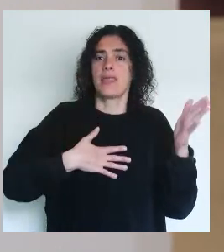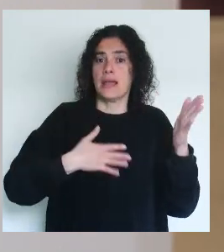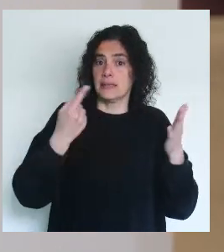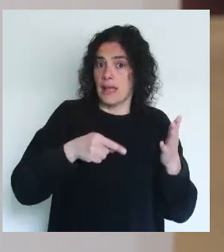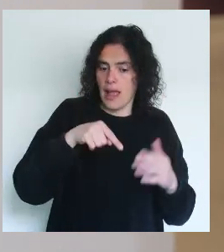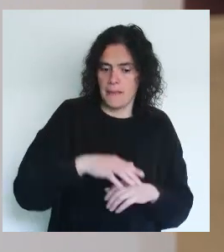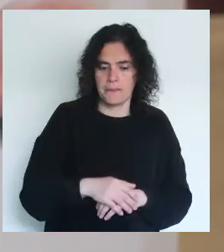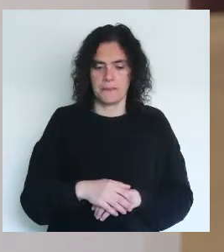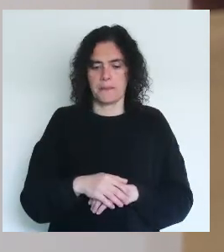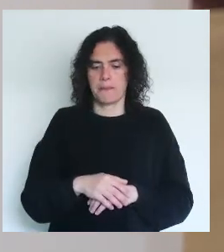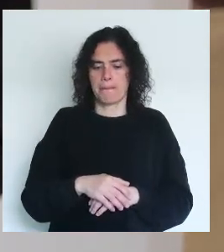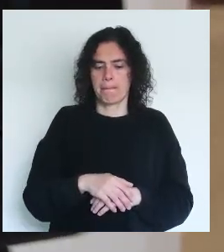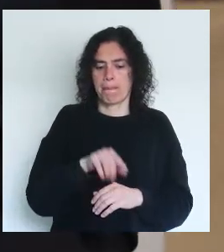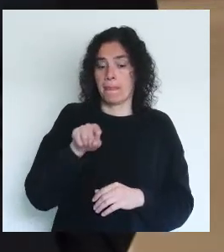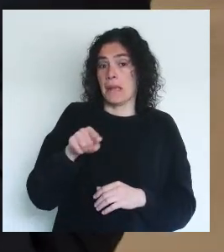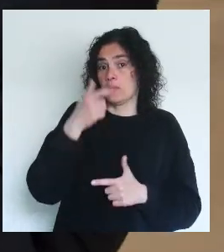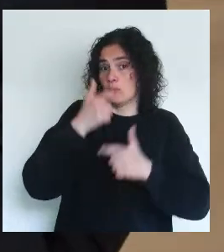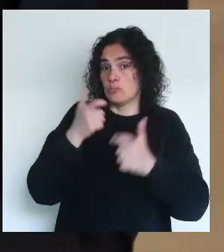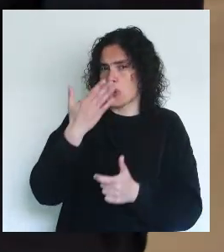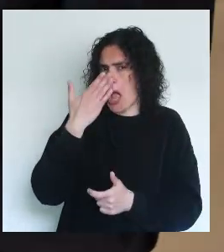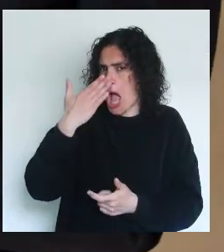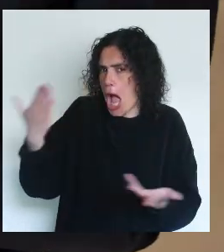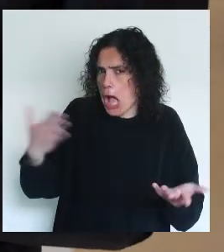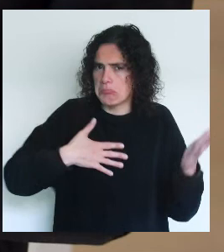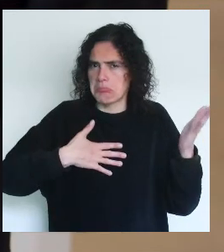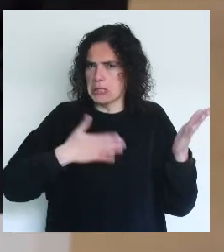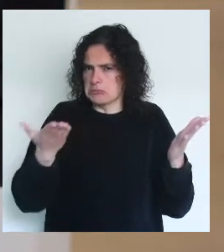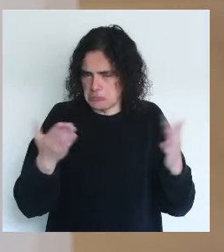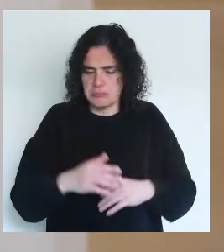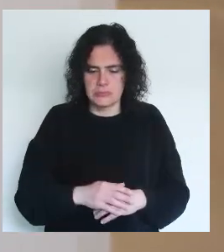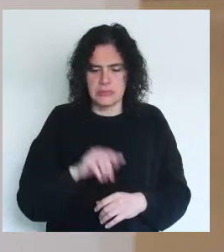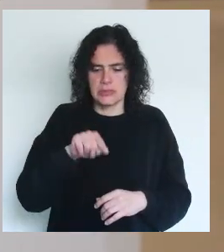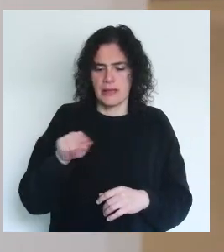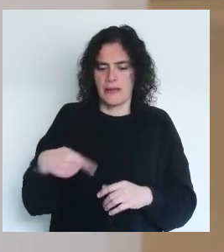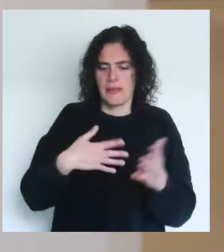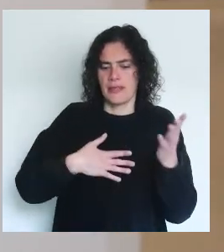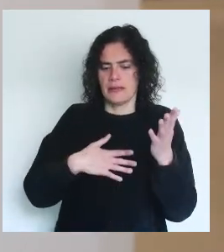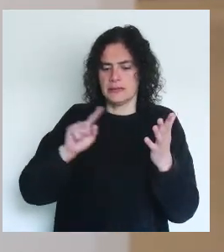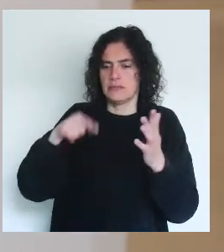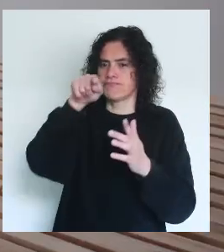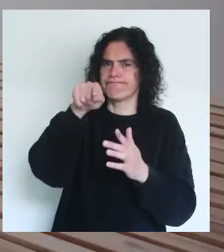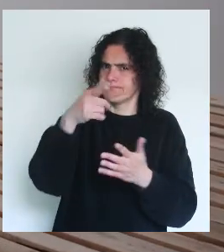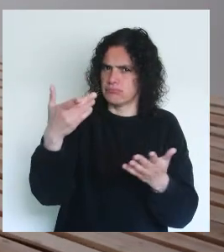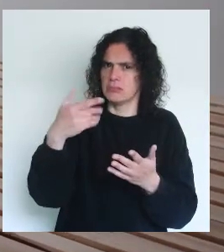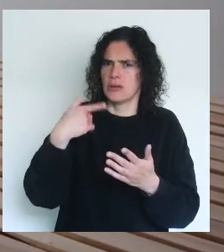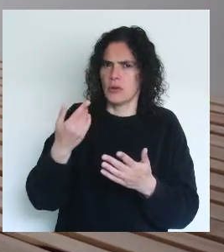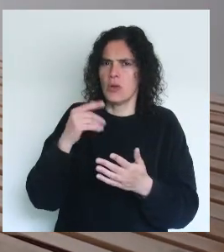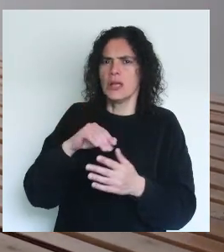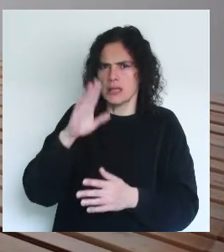have a dancer here, you have someone who looks like a dancer here. Here you have a dancer that comes from a